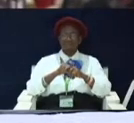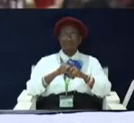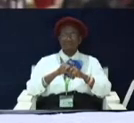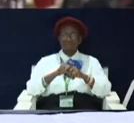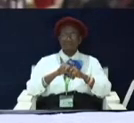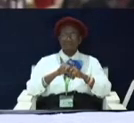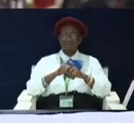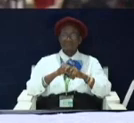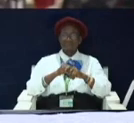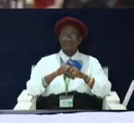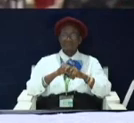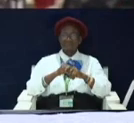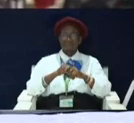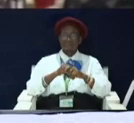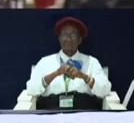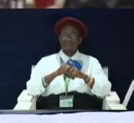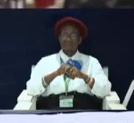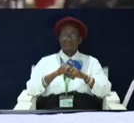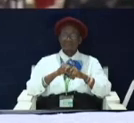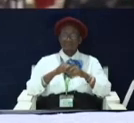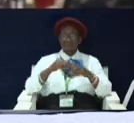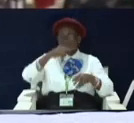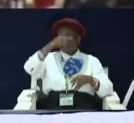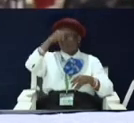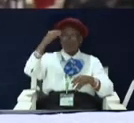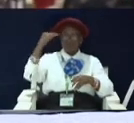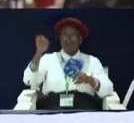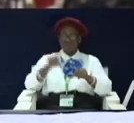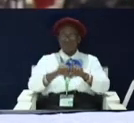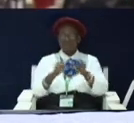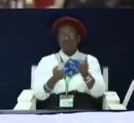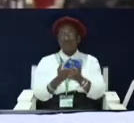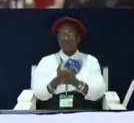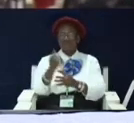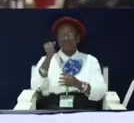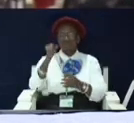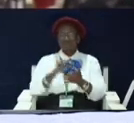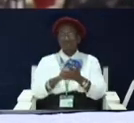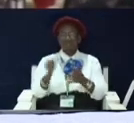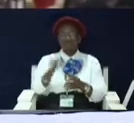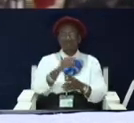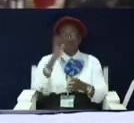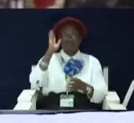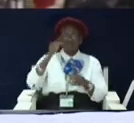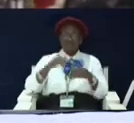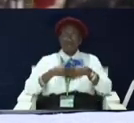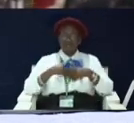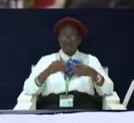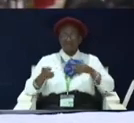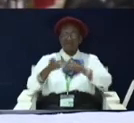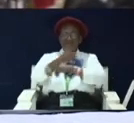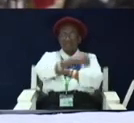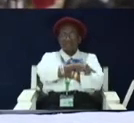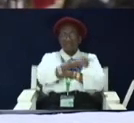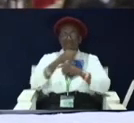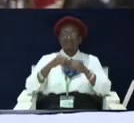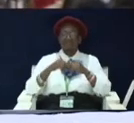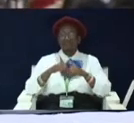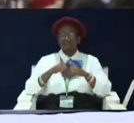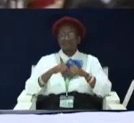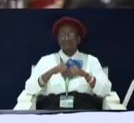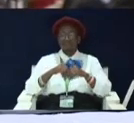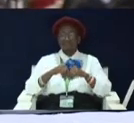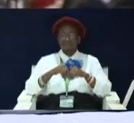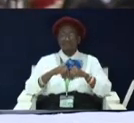re. And because of the breakthroughs that you are going to have today, nitori nipa awon aluyo to ma